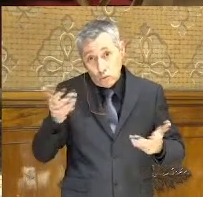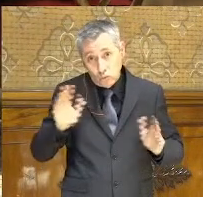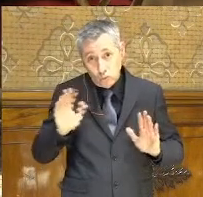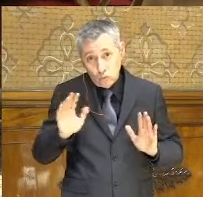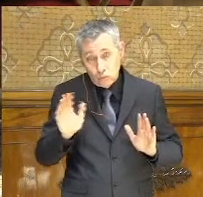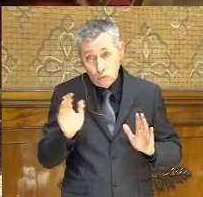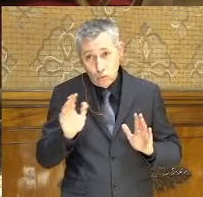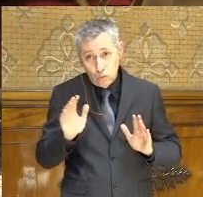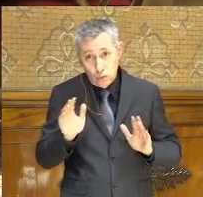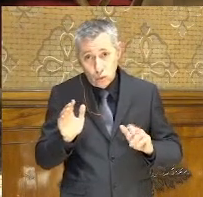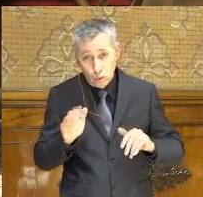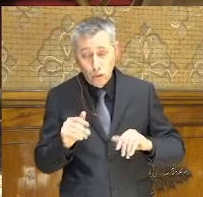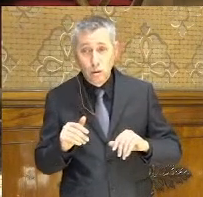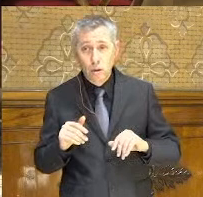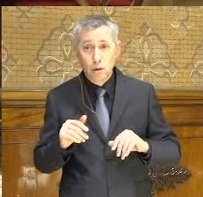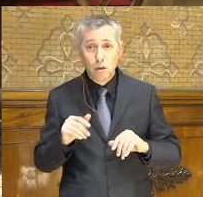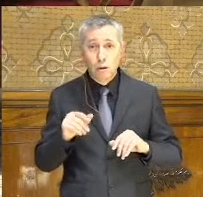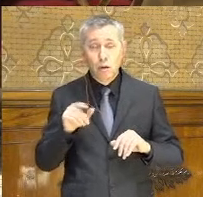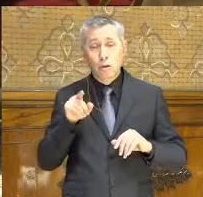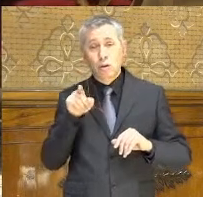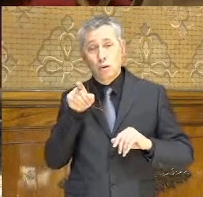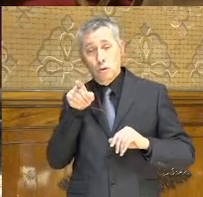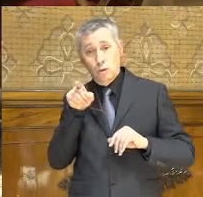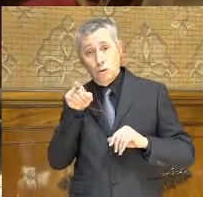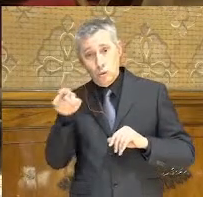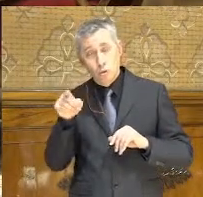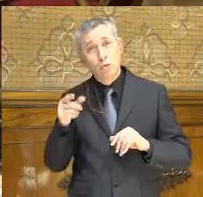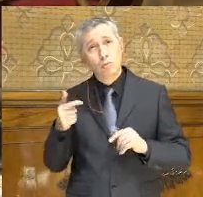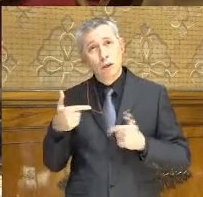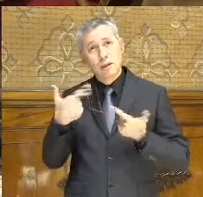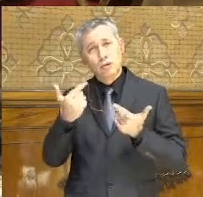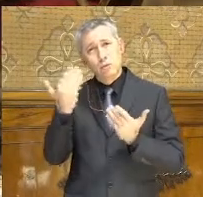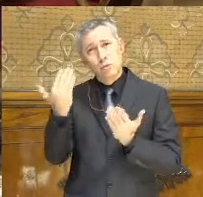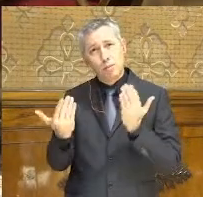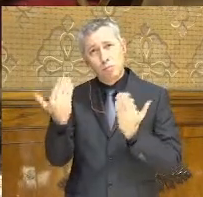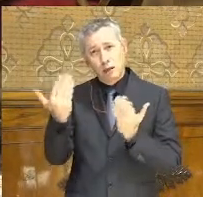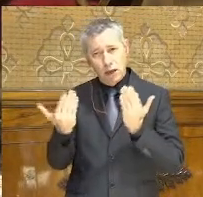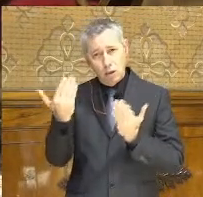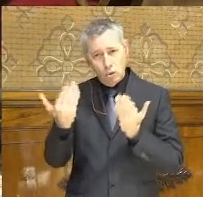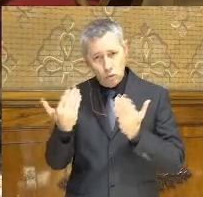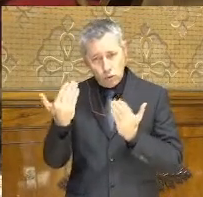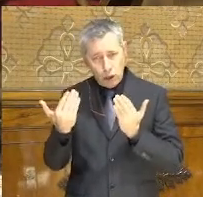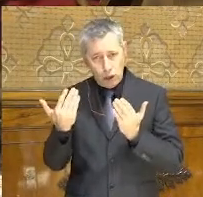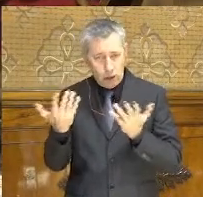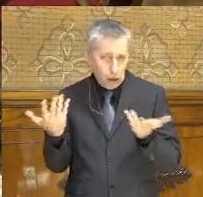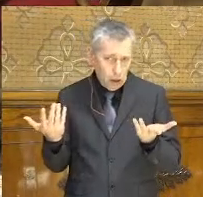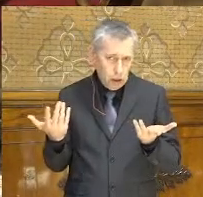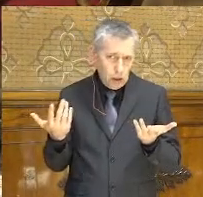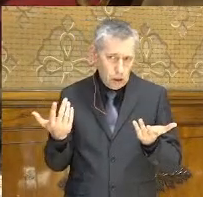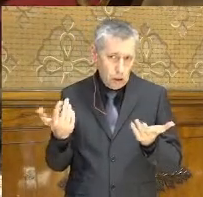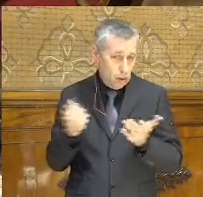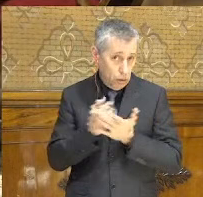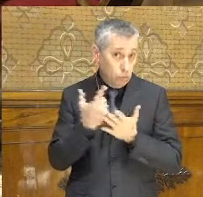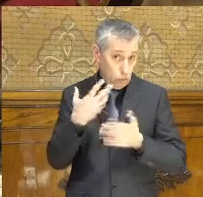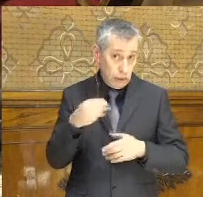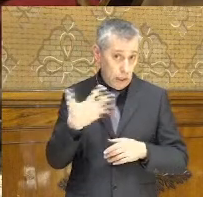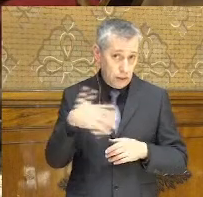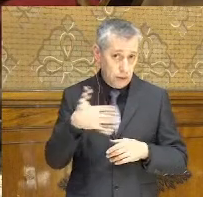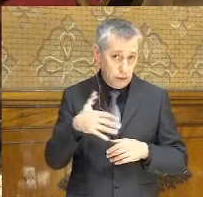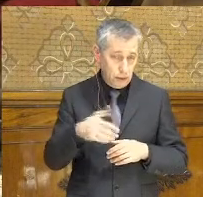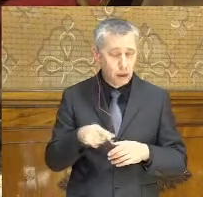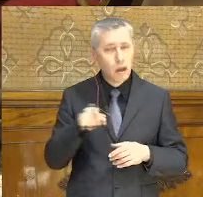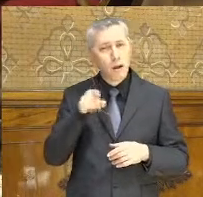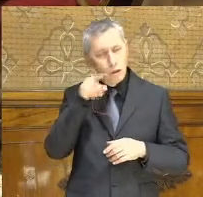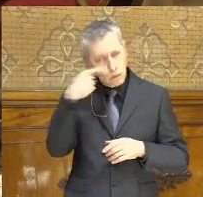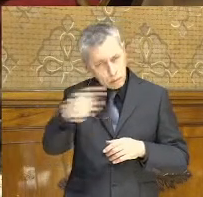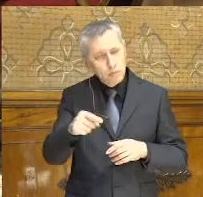of the earth rather than like skin white masks, yeah. You know, for as a reference. But that really intrigues me. Yeah.